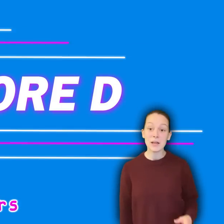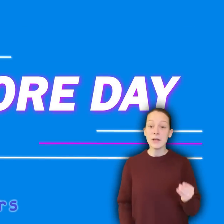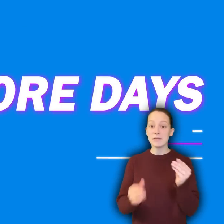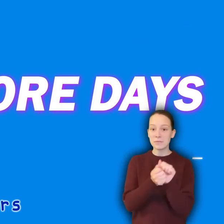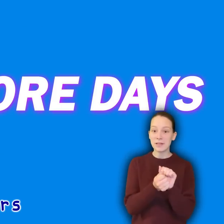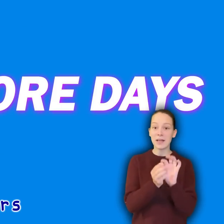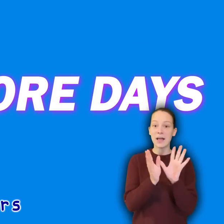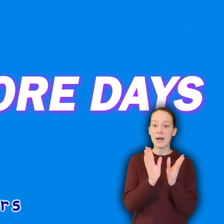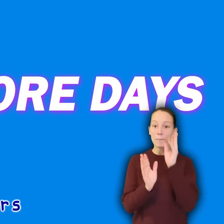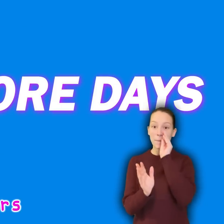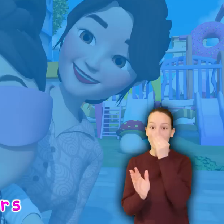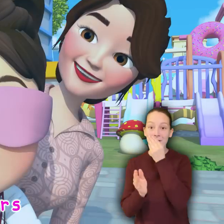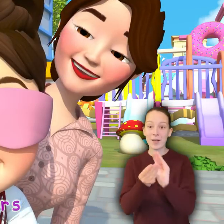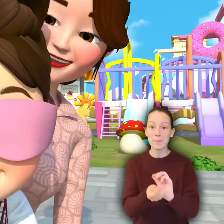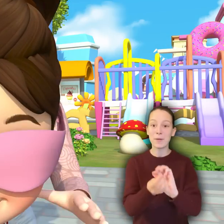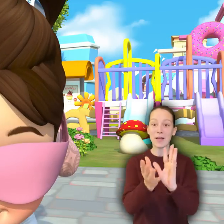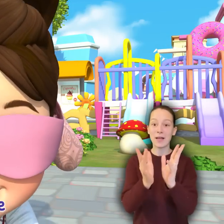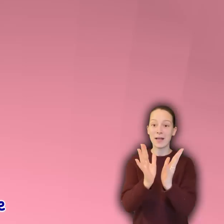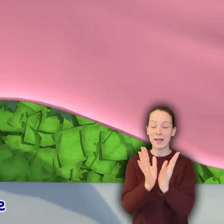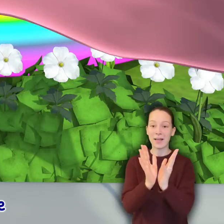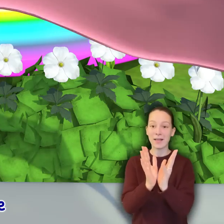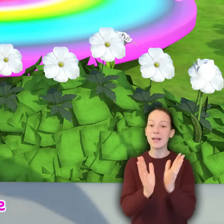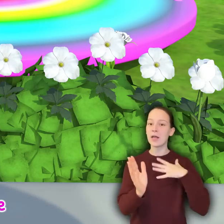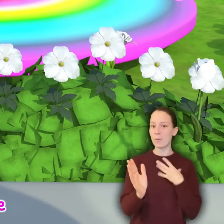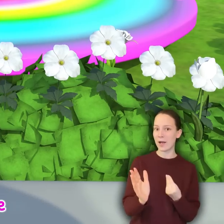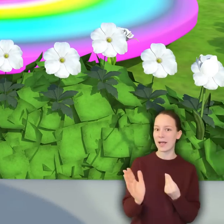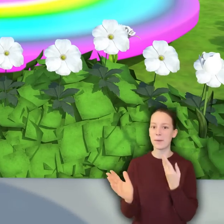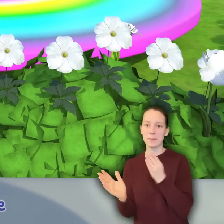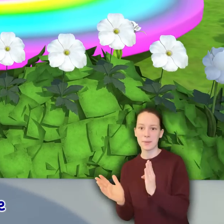blooming flowers blooming flowers